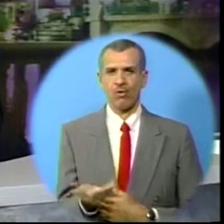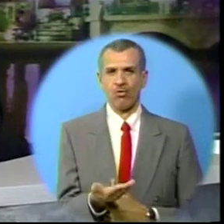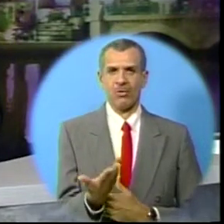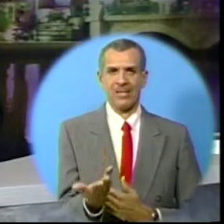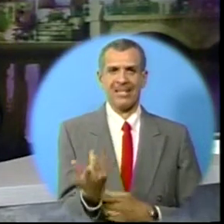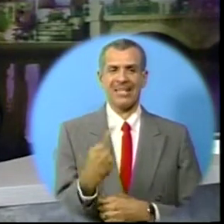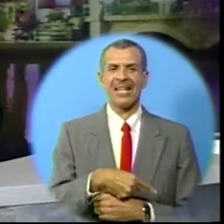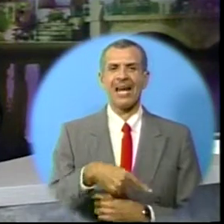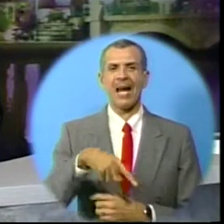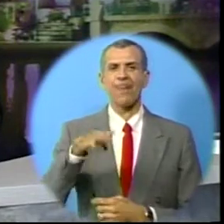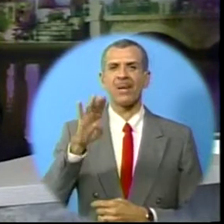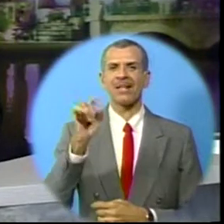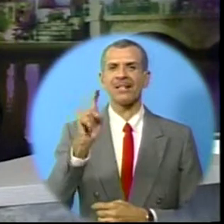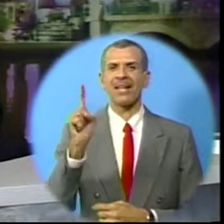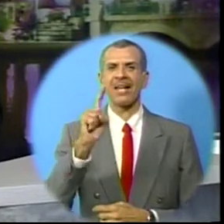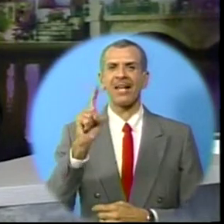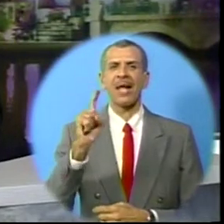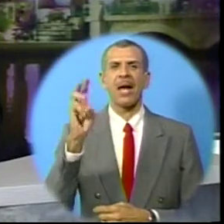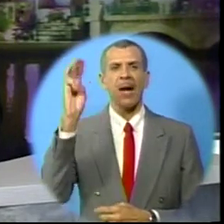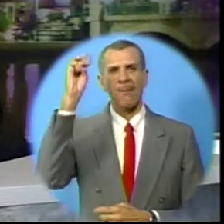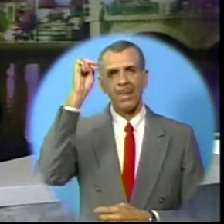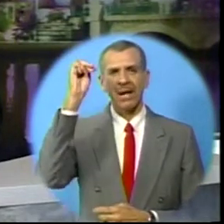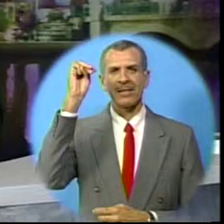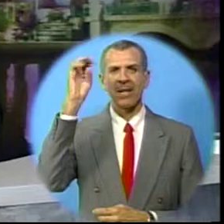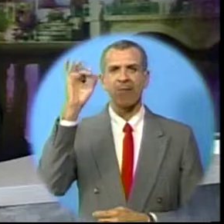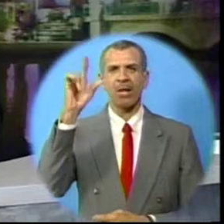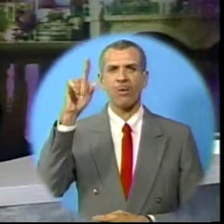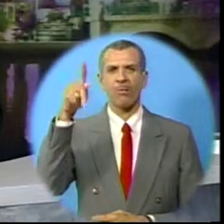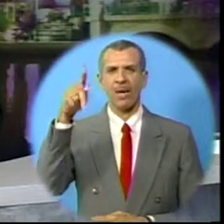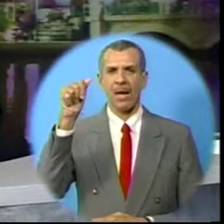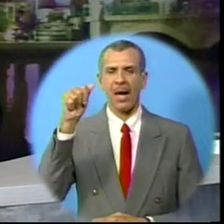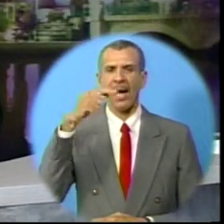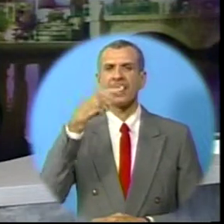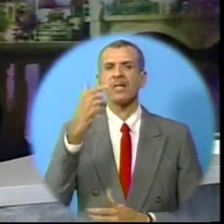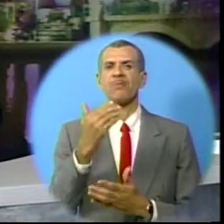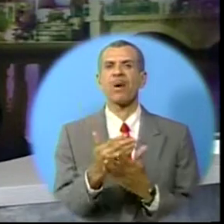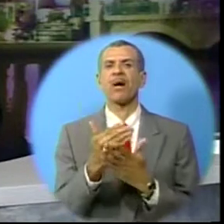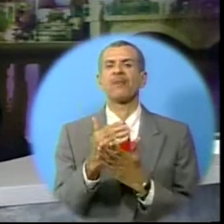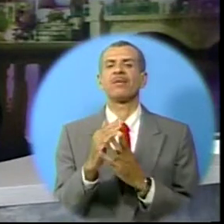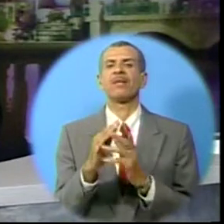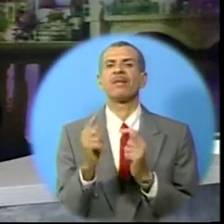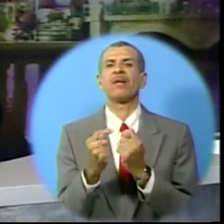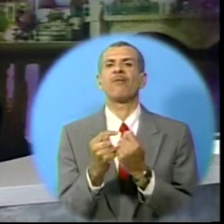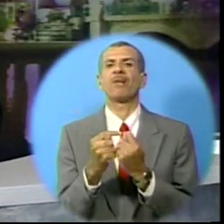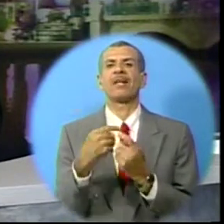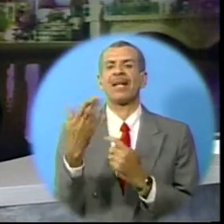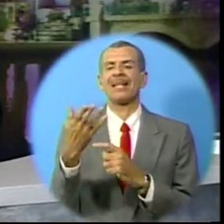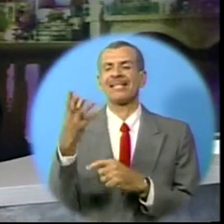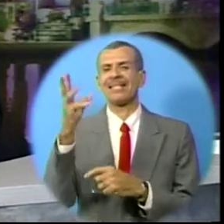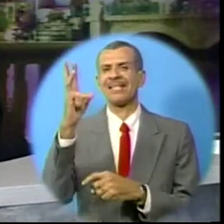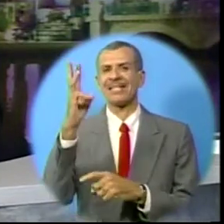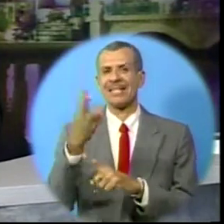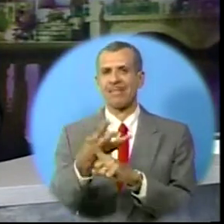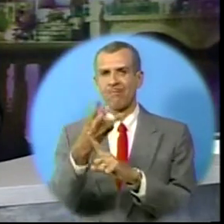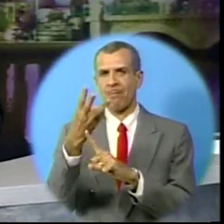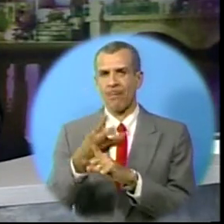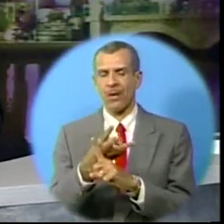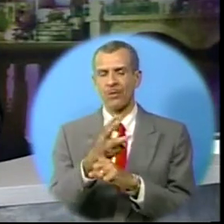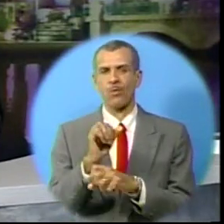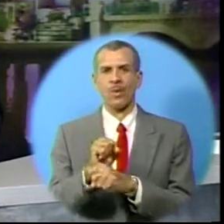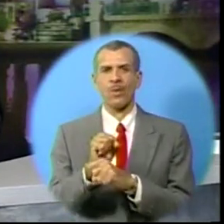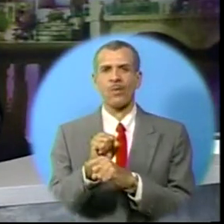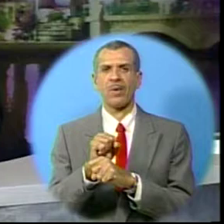He's Brazilian Marcos Falopa, and he'll be part of the BFA setup for the next 6 months, working with the national football